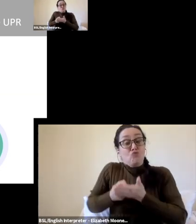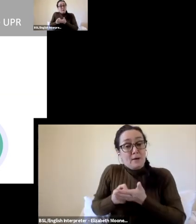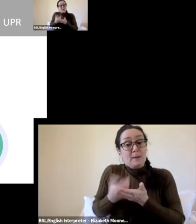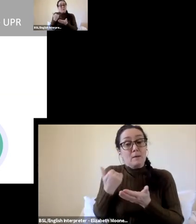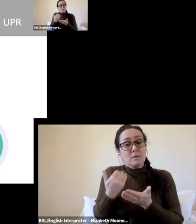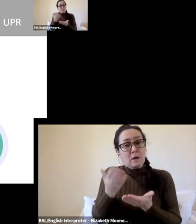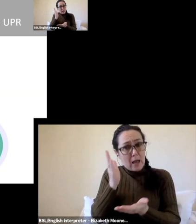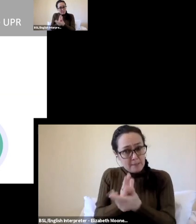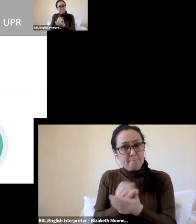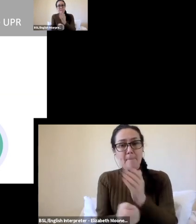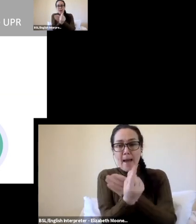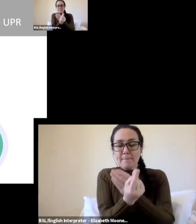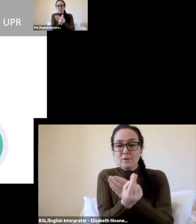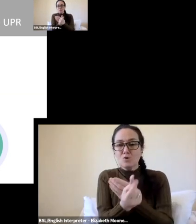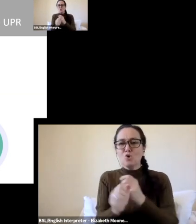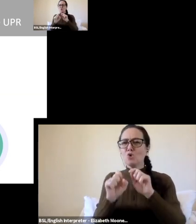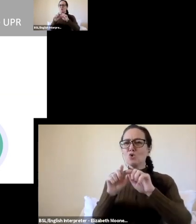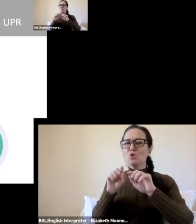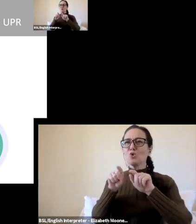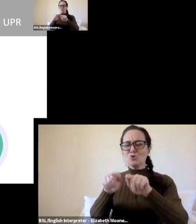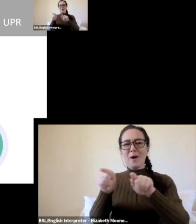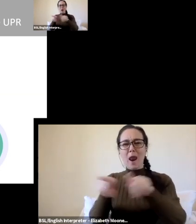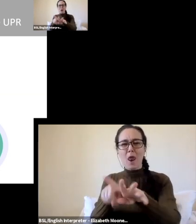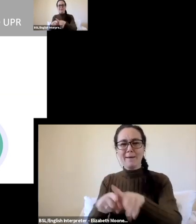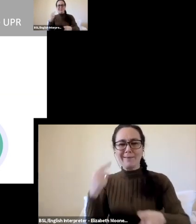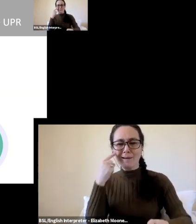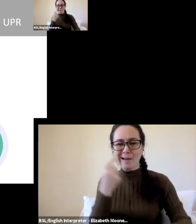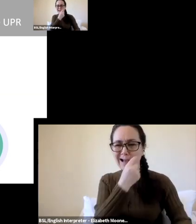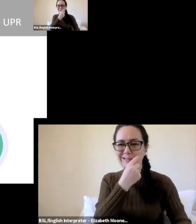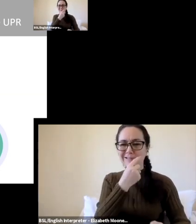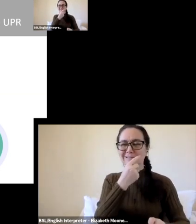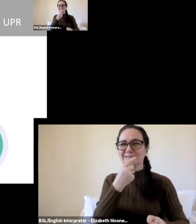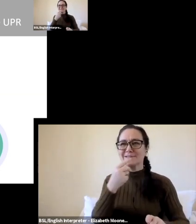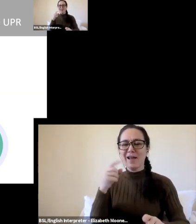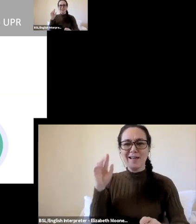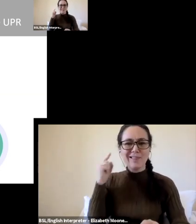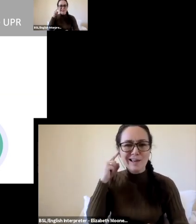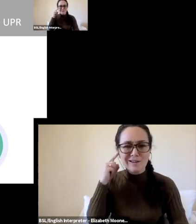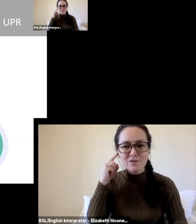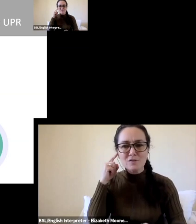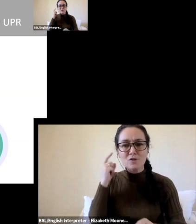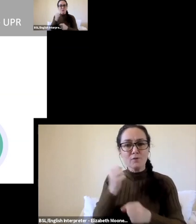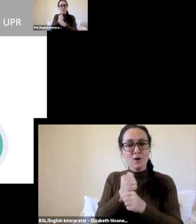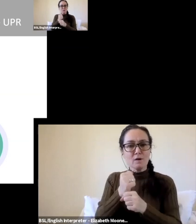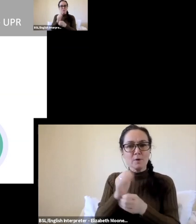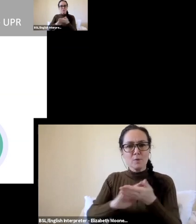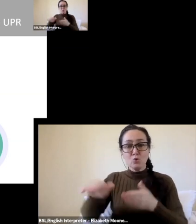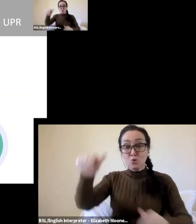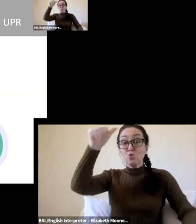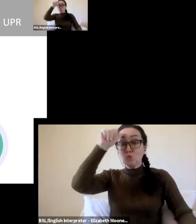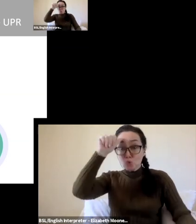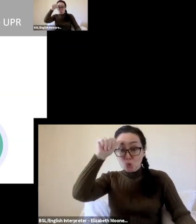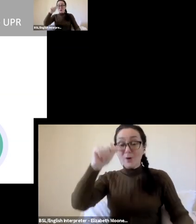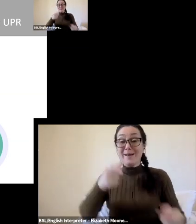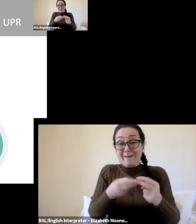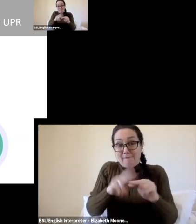You are the eyes, the ears of the government to know if actually human rights